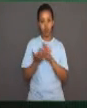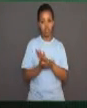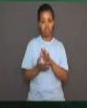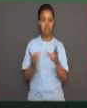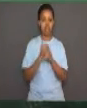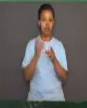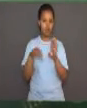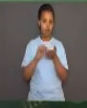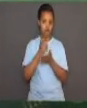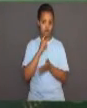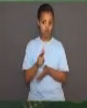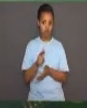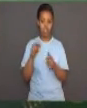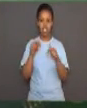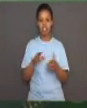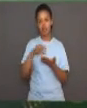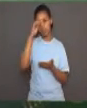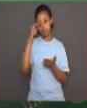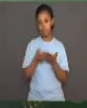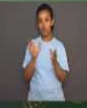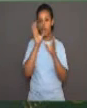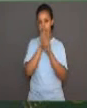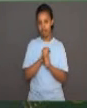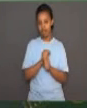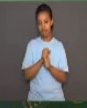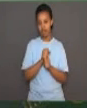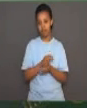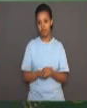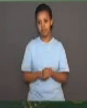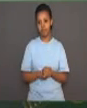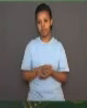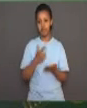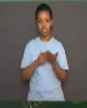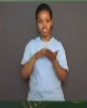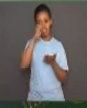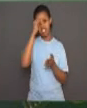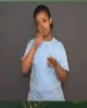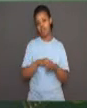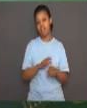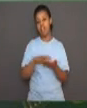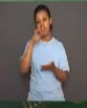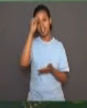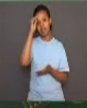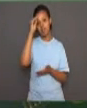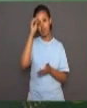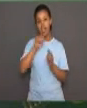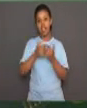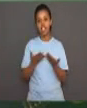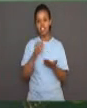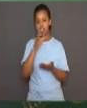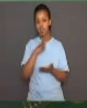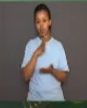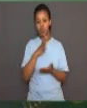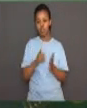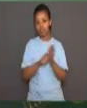species. We have reached the end of our lesson for today. In this lesson, we learned